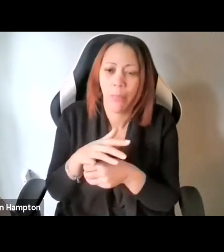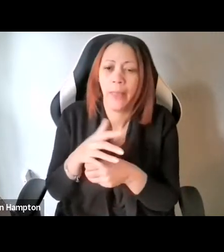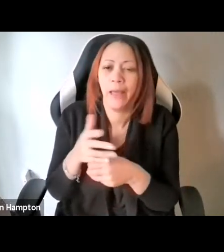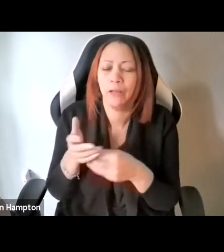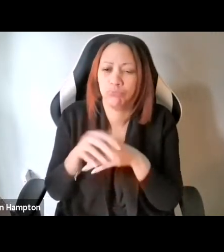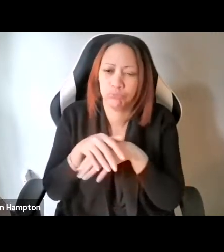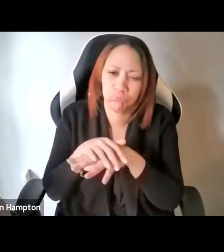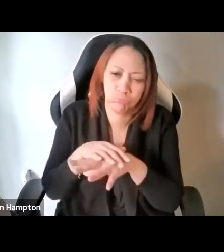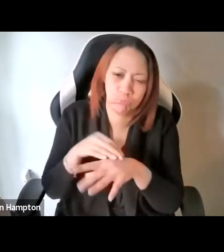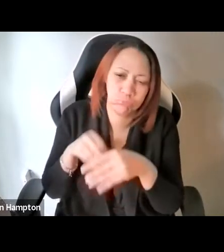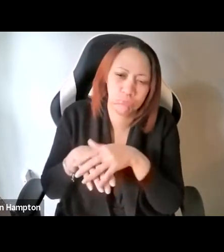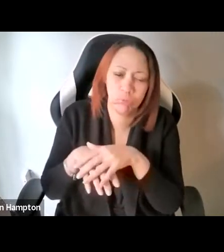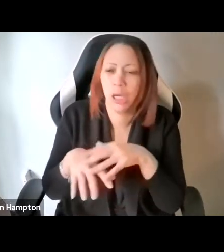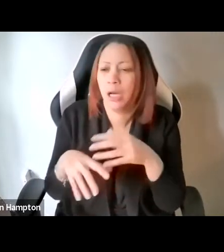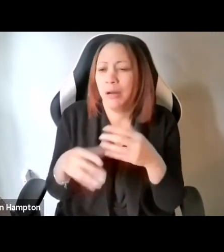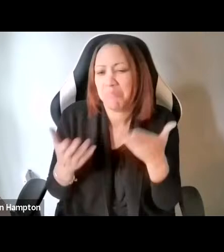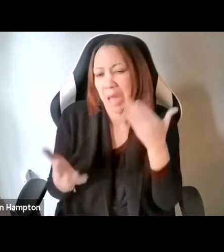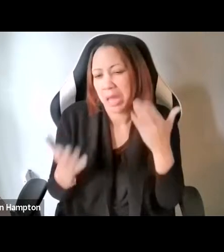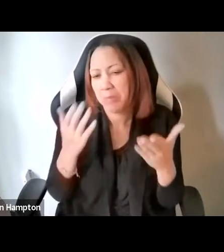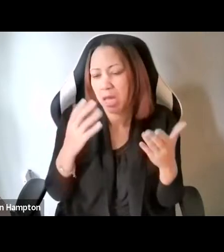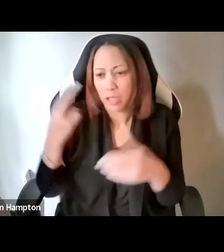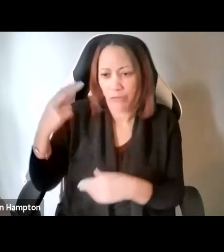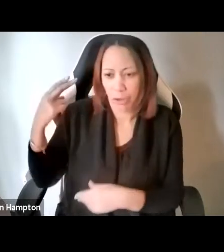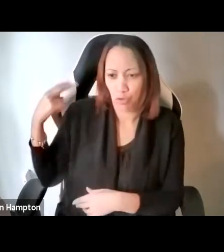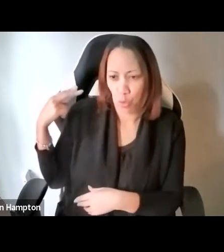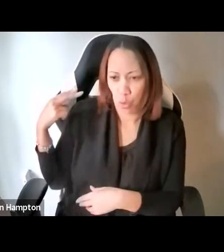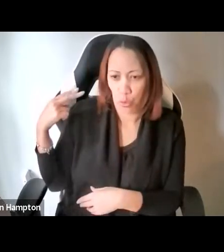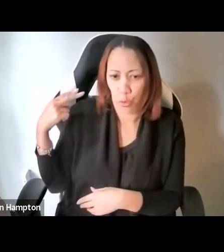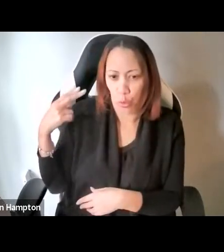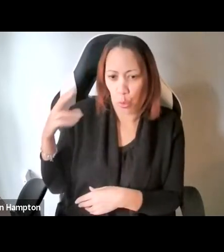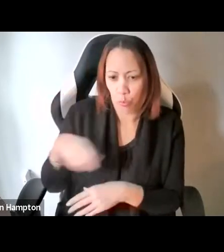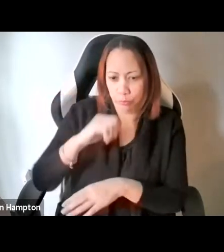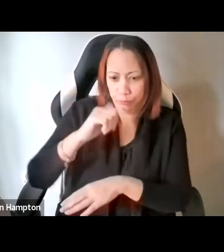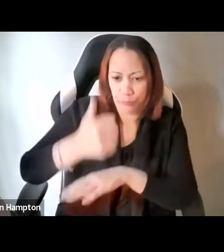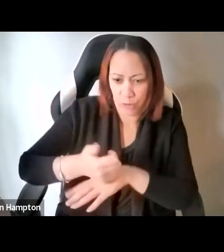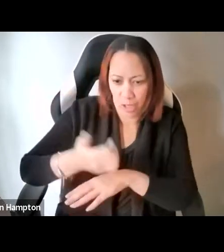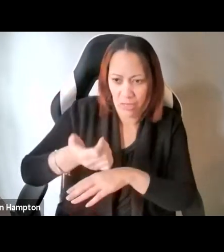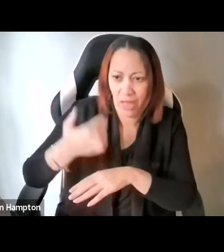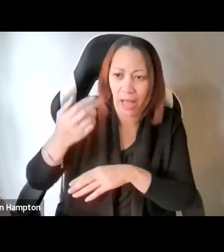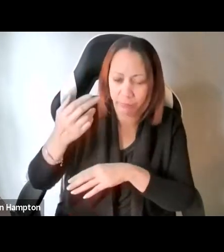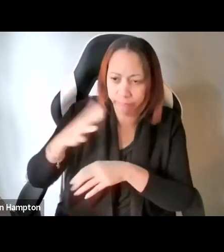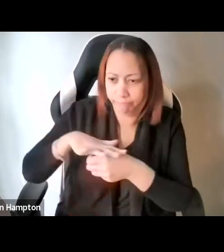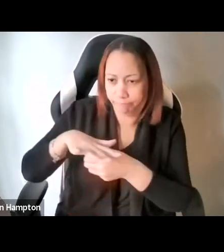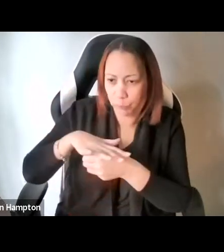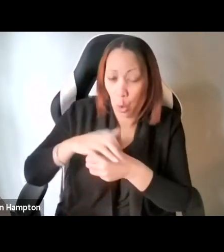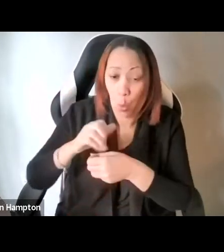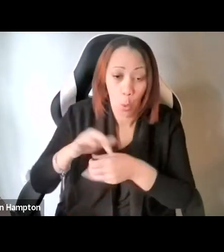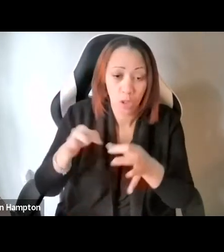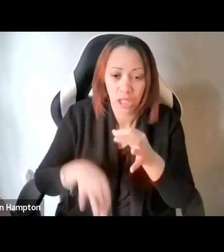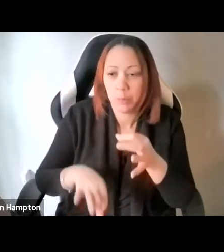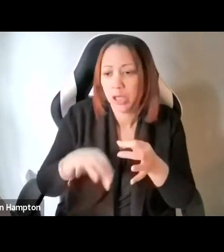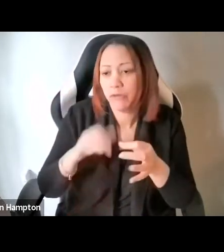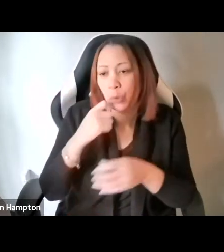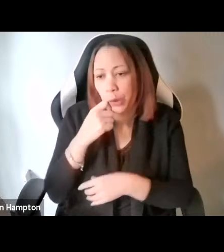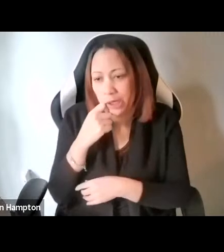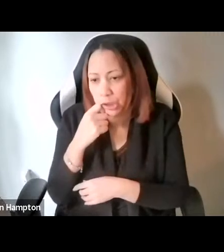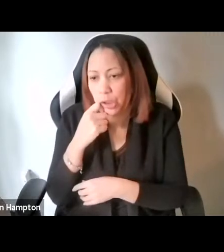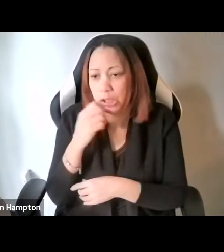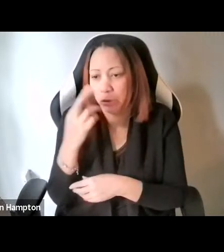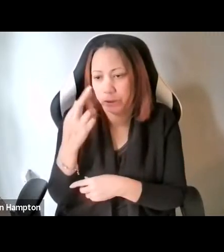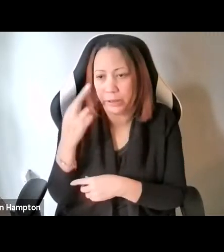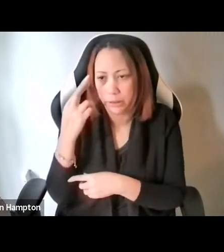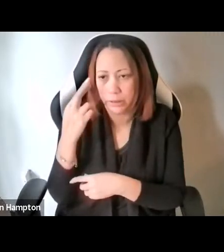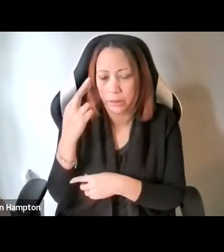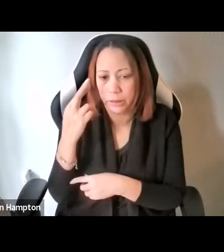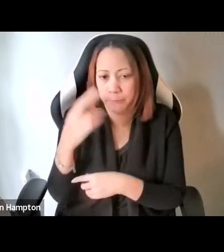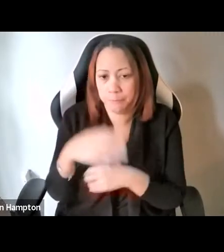oversaturation, maybe because of the historical designation of that neighborhood, or simply for racial reasons, if